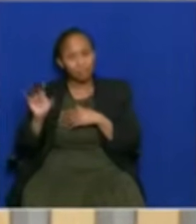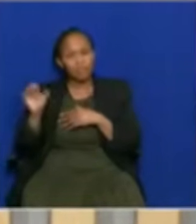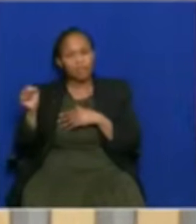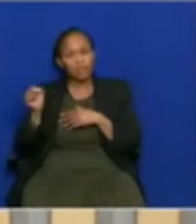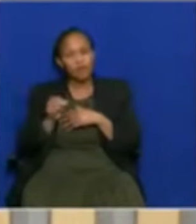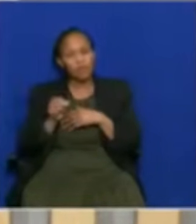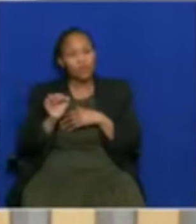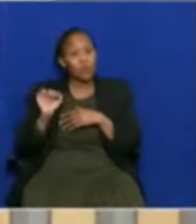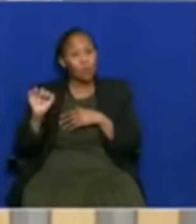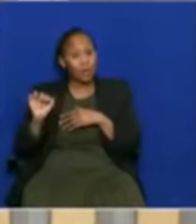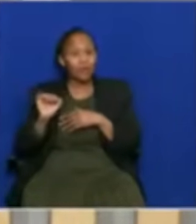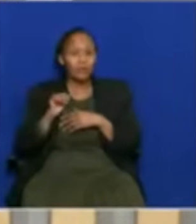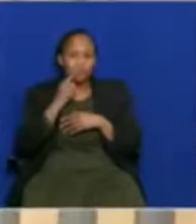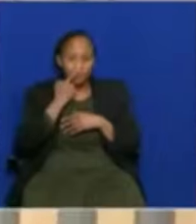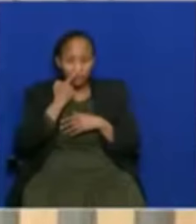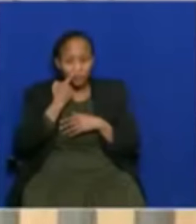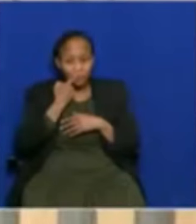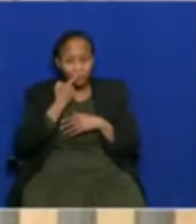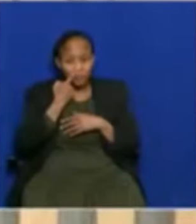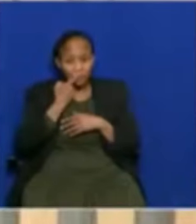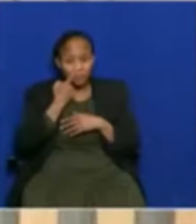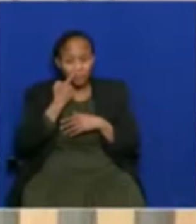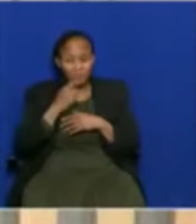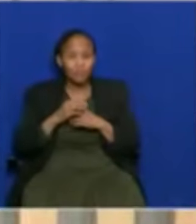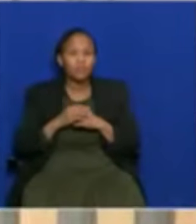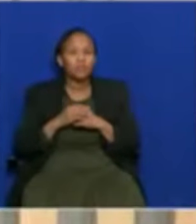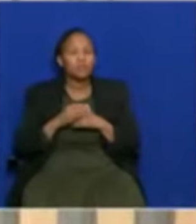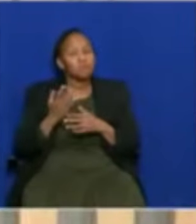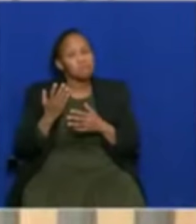Firstly, I could not find it.